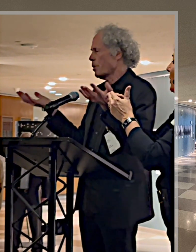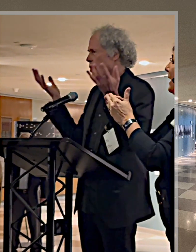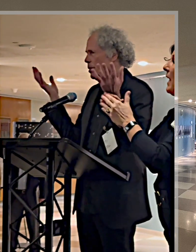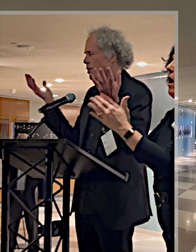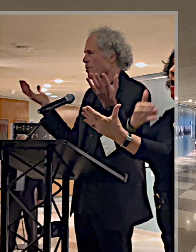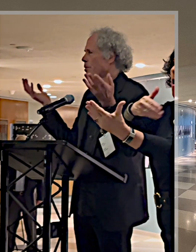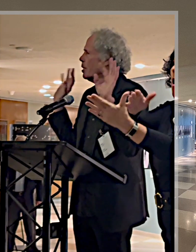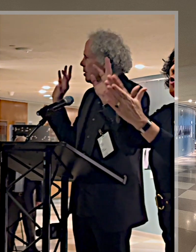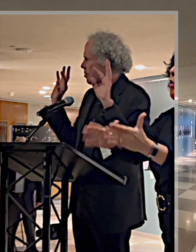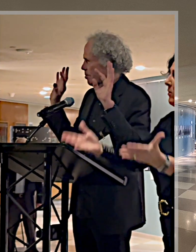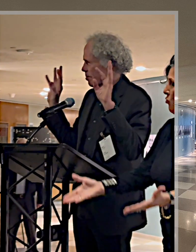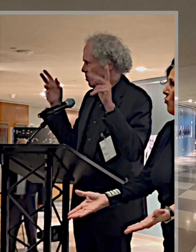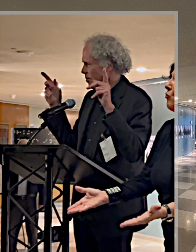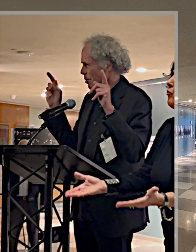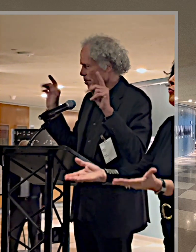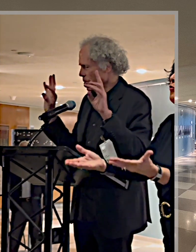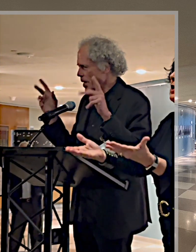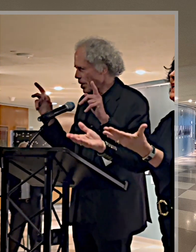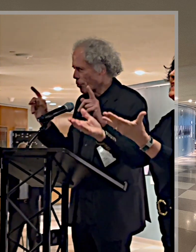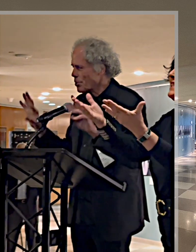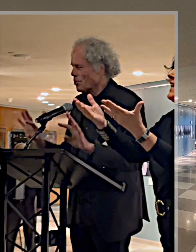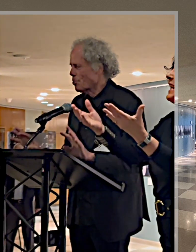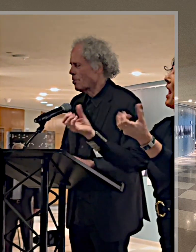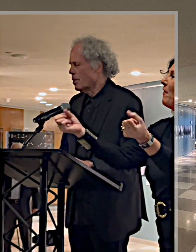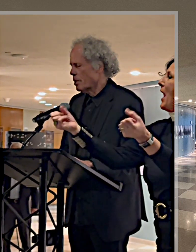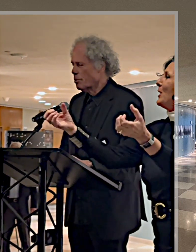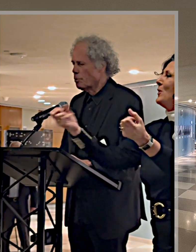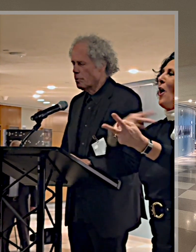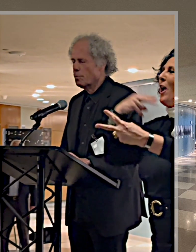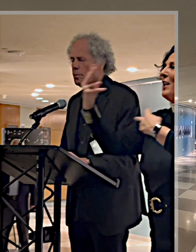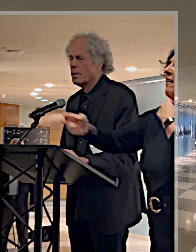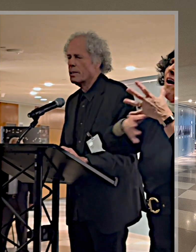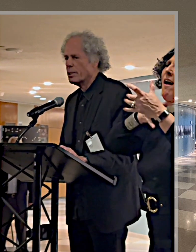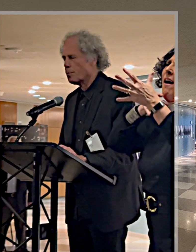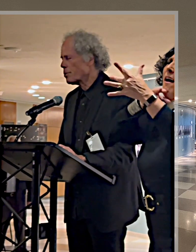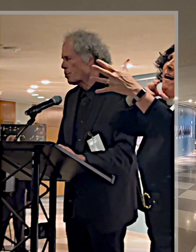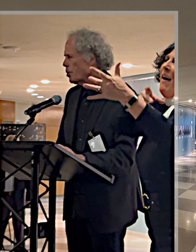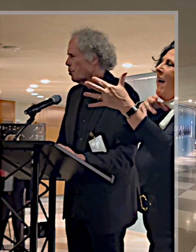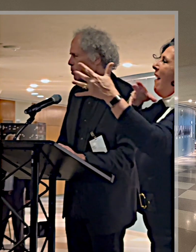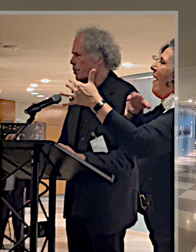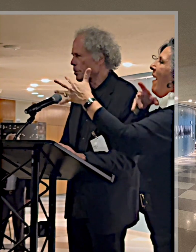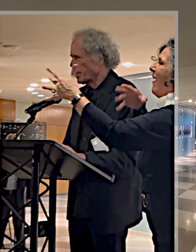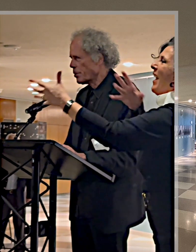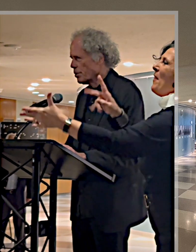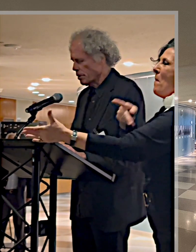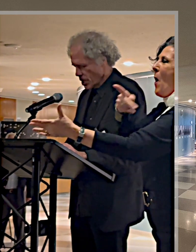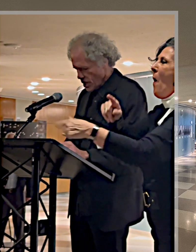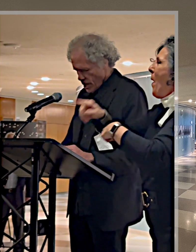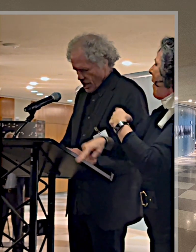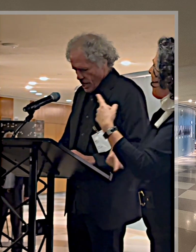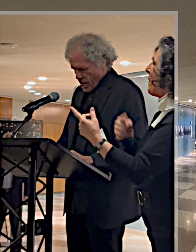chorus, raising their signing voices to express this poem about